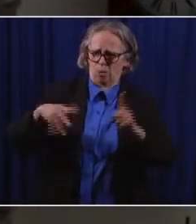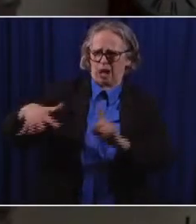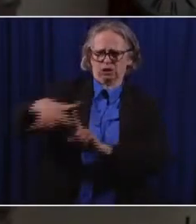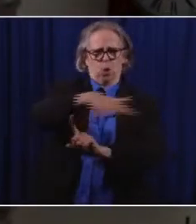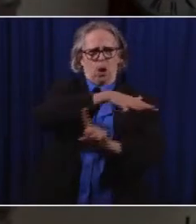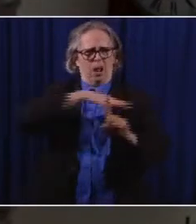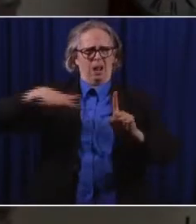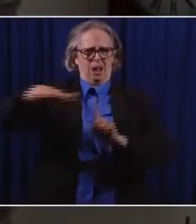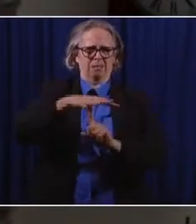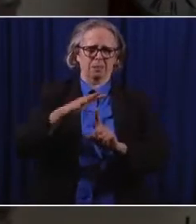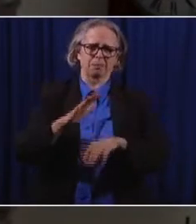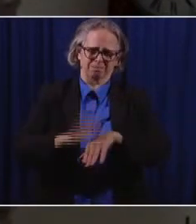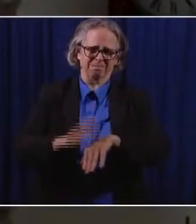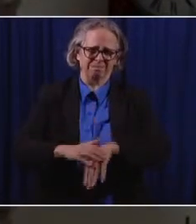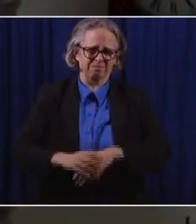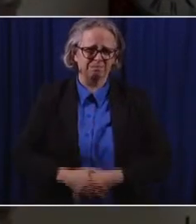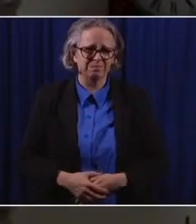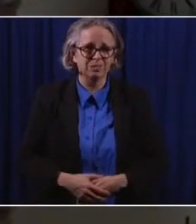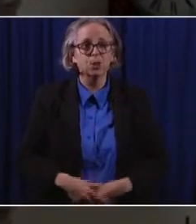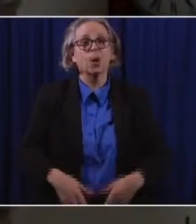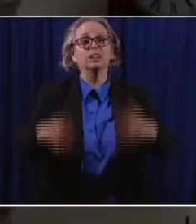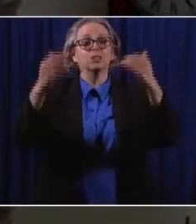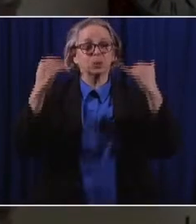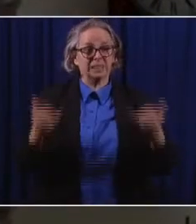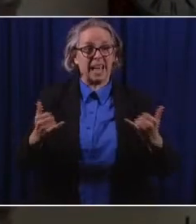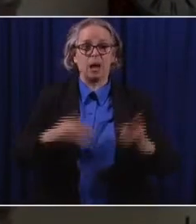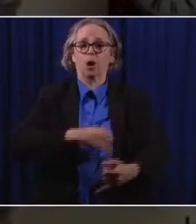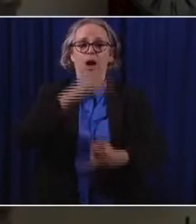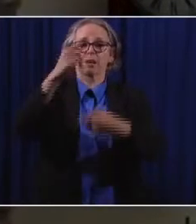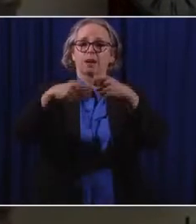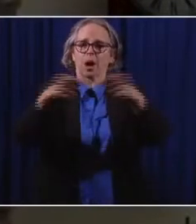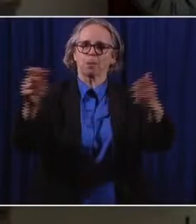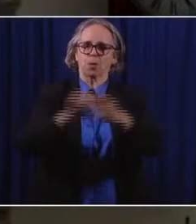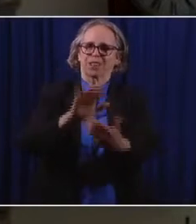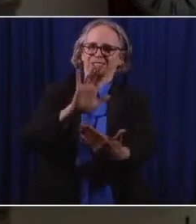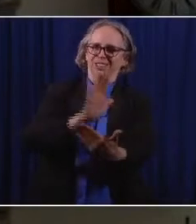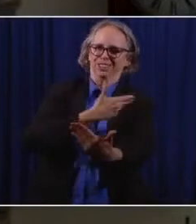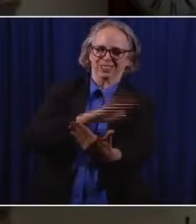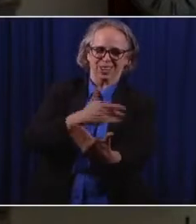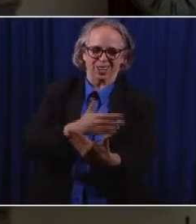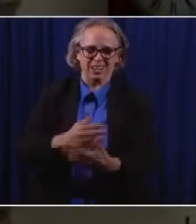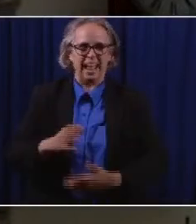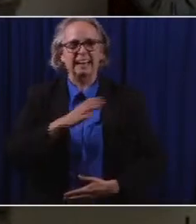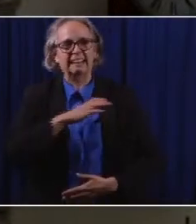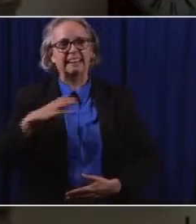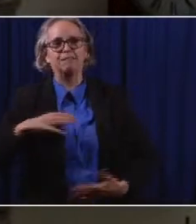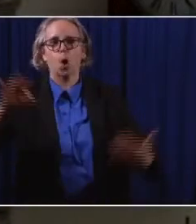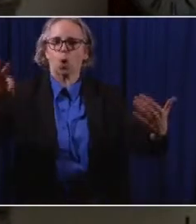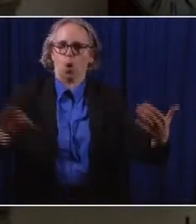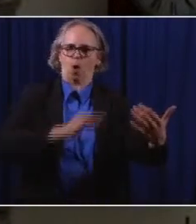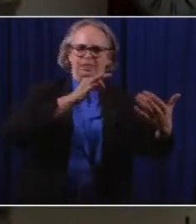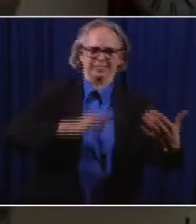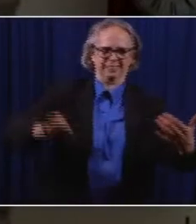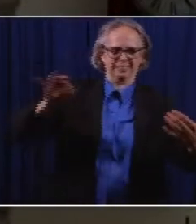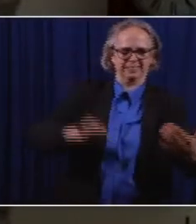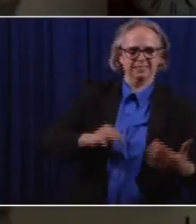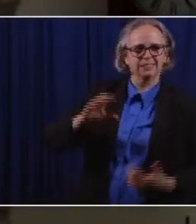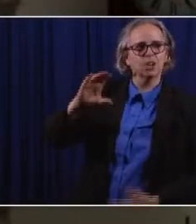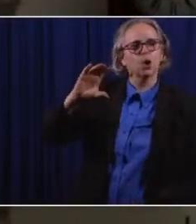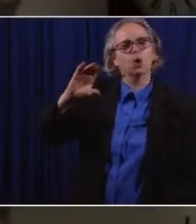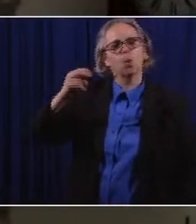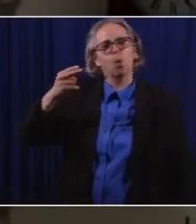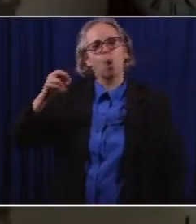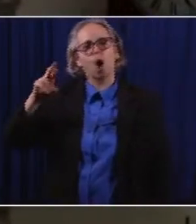Today we have a video to close featuring 100 musicians from the Cleveland Orchestra and the Cleveland Orchestra Chorus. They recorded parts of the